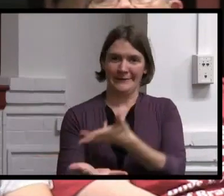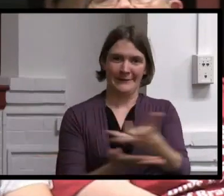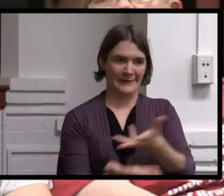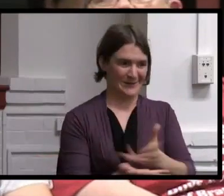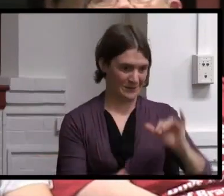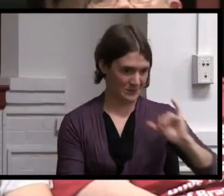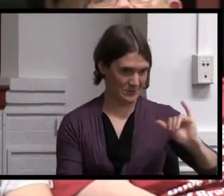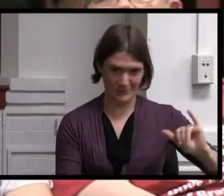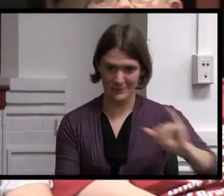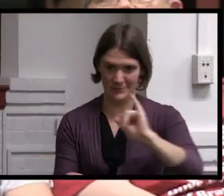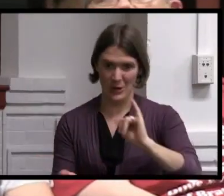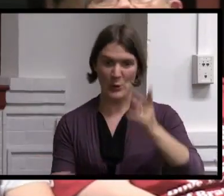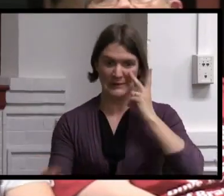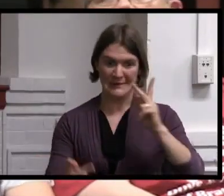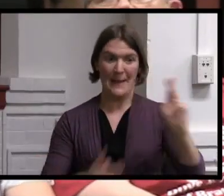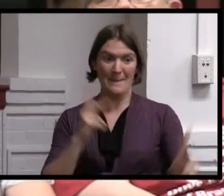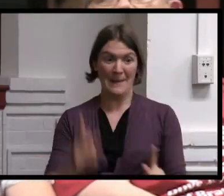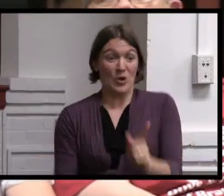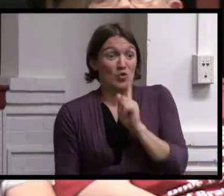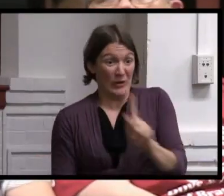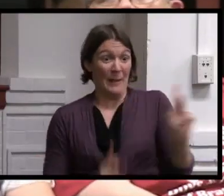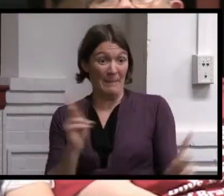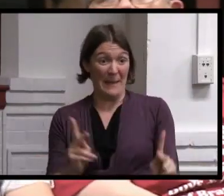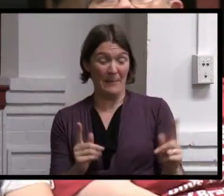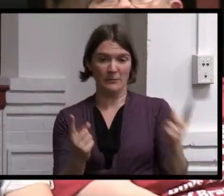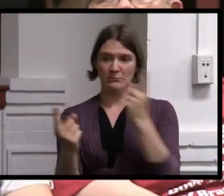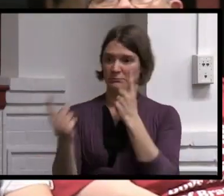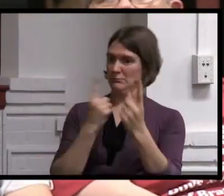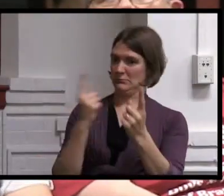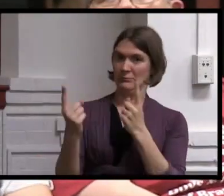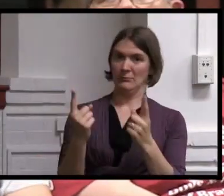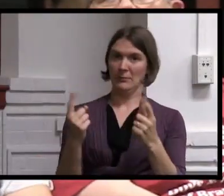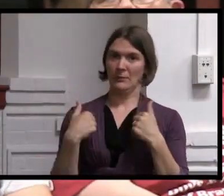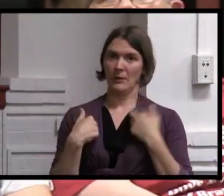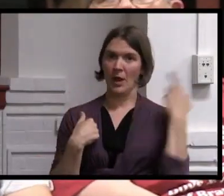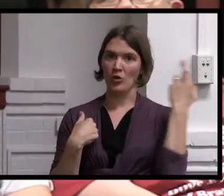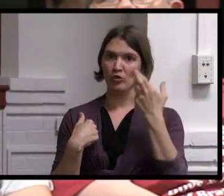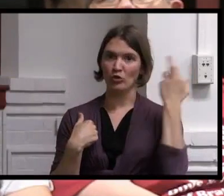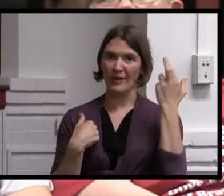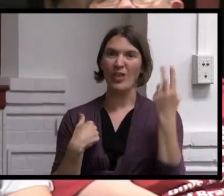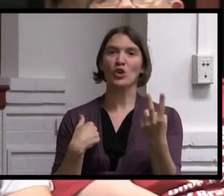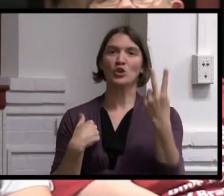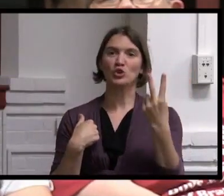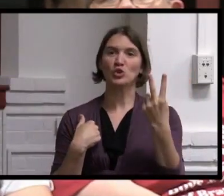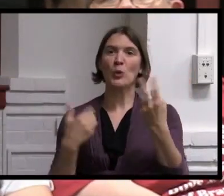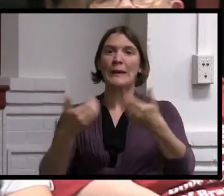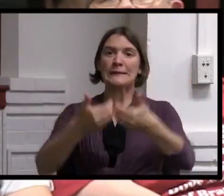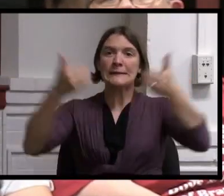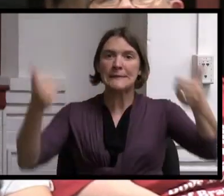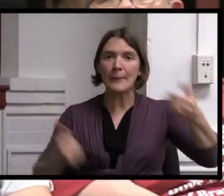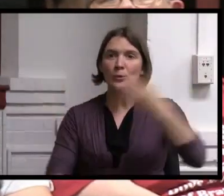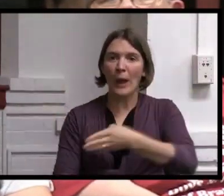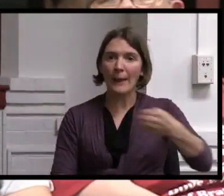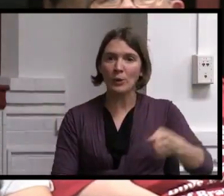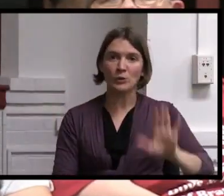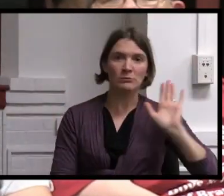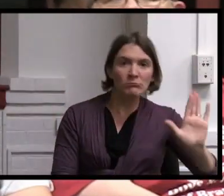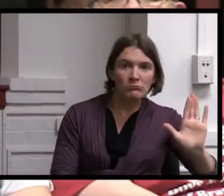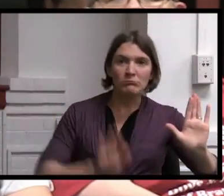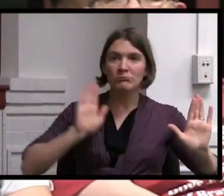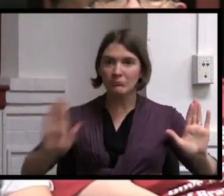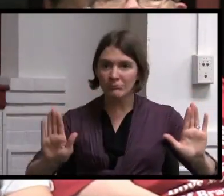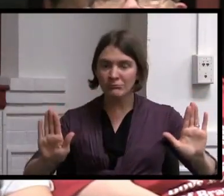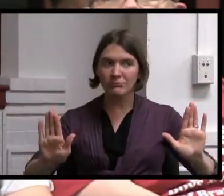clients there and other people and getting to know people in the community, I came to realize that there are two separate distinct Brattleboros,